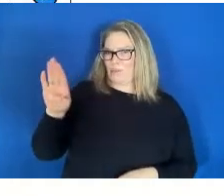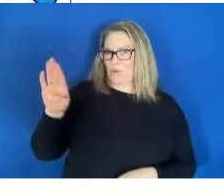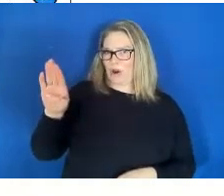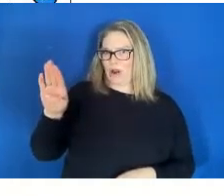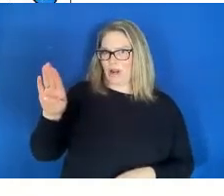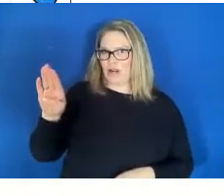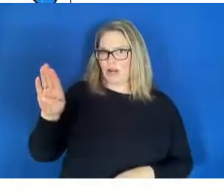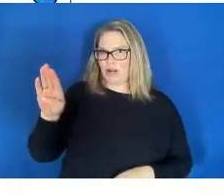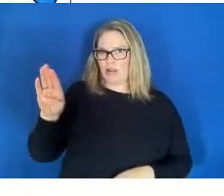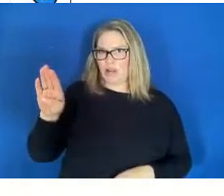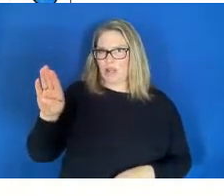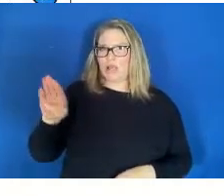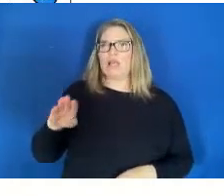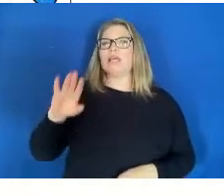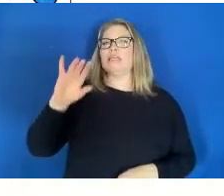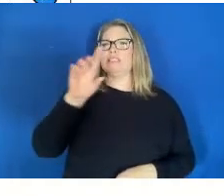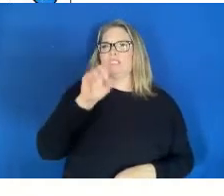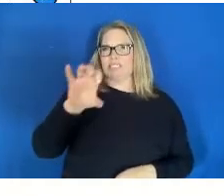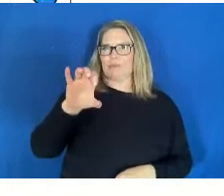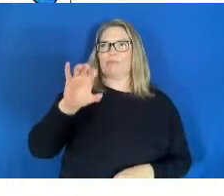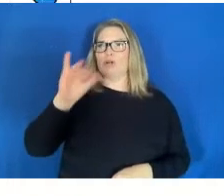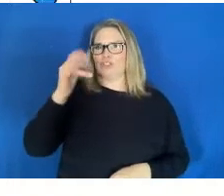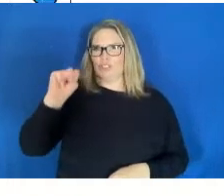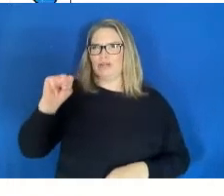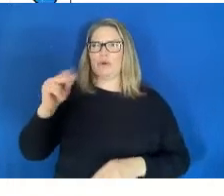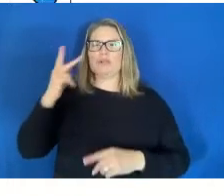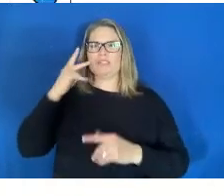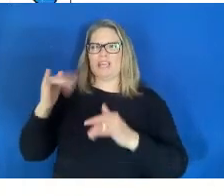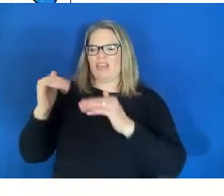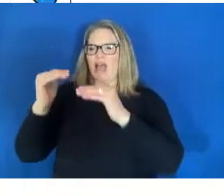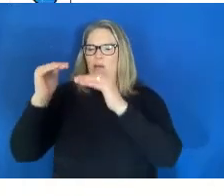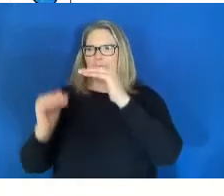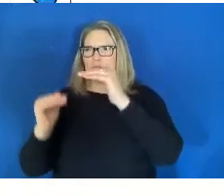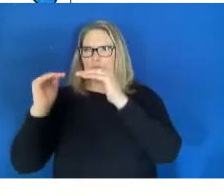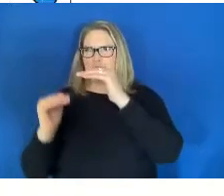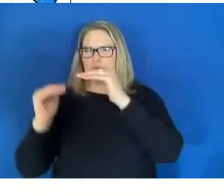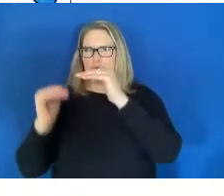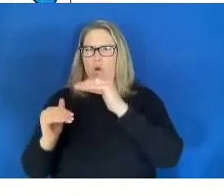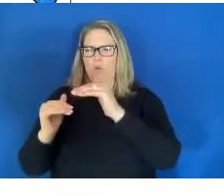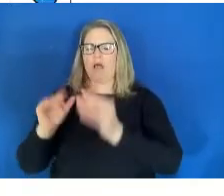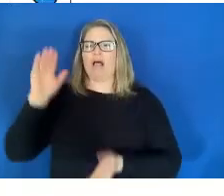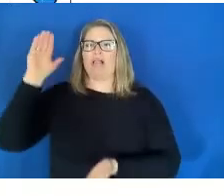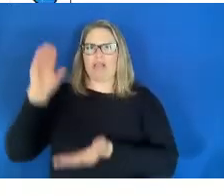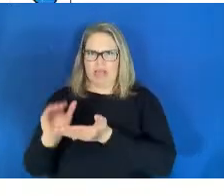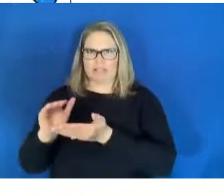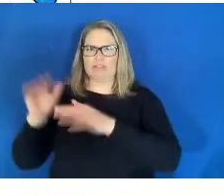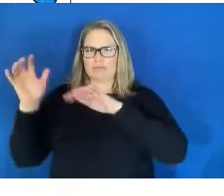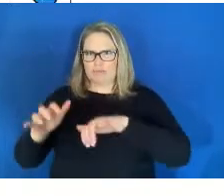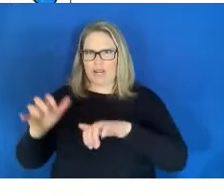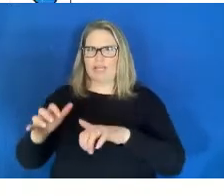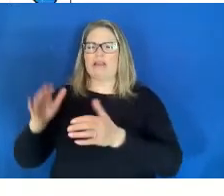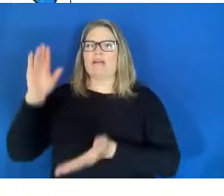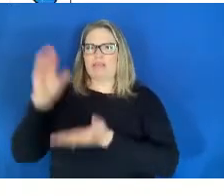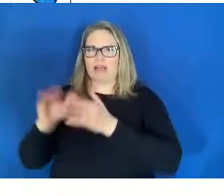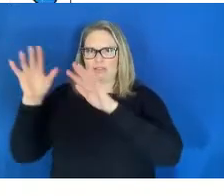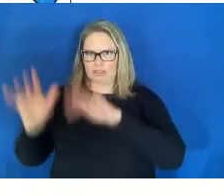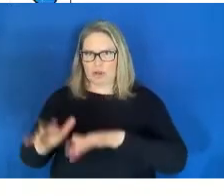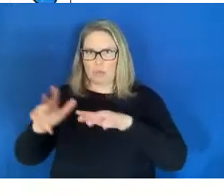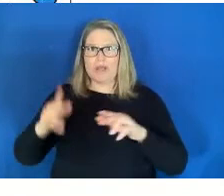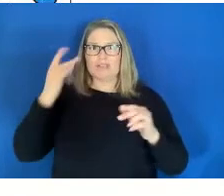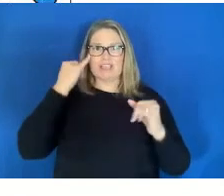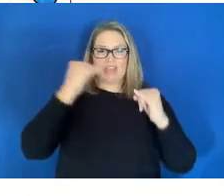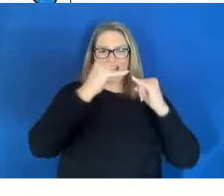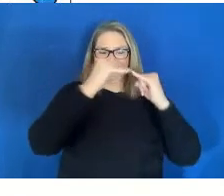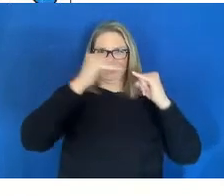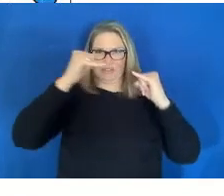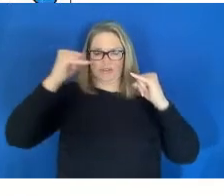above in December and January from the average. And as well, the dotted line indicates